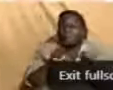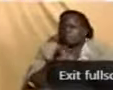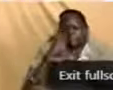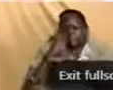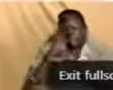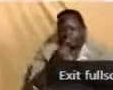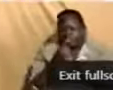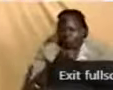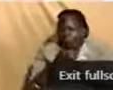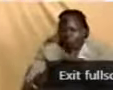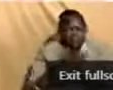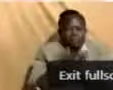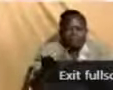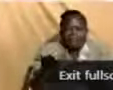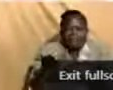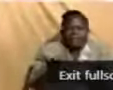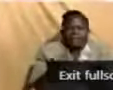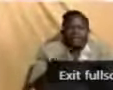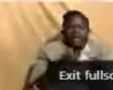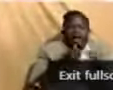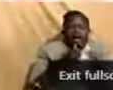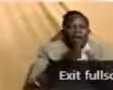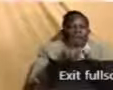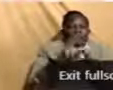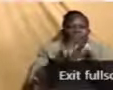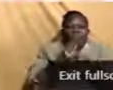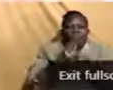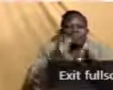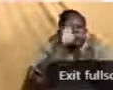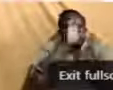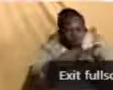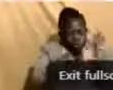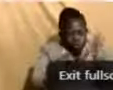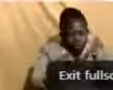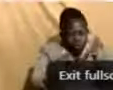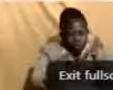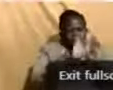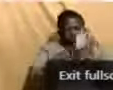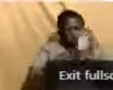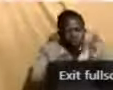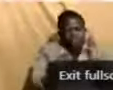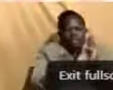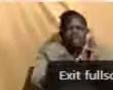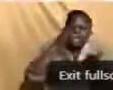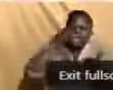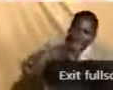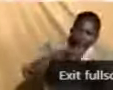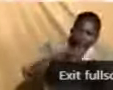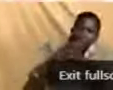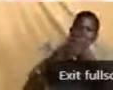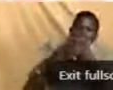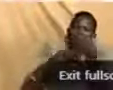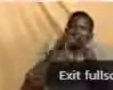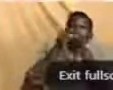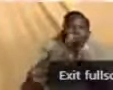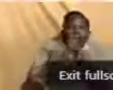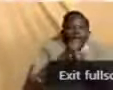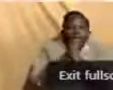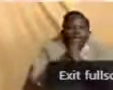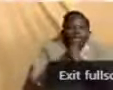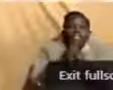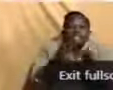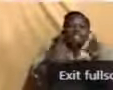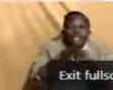for anything that he does that is unconstitutional. Unconstitutional includes both functions within his office